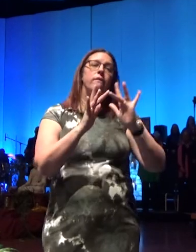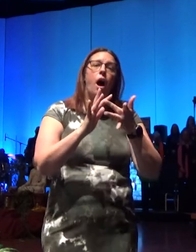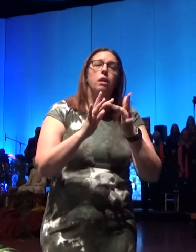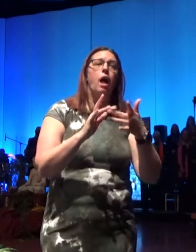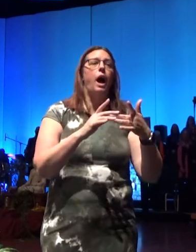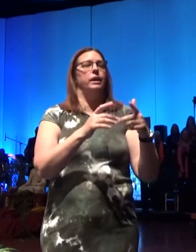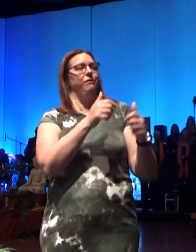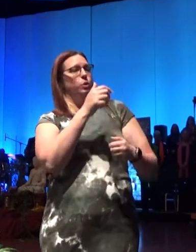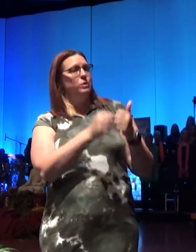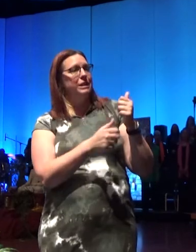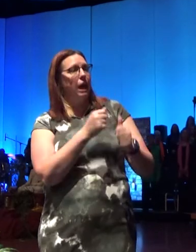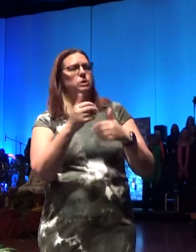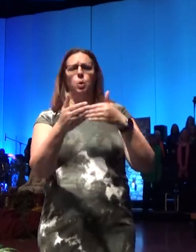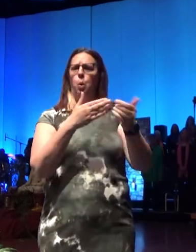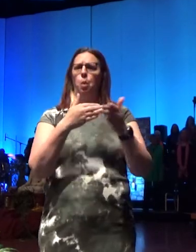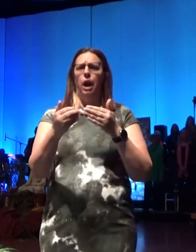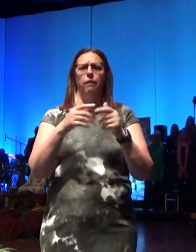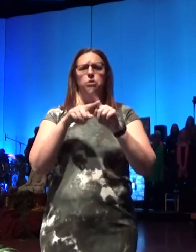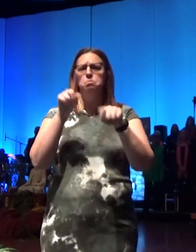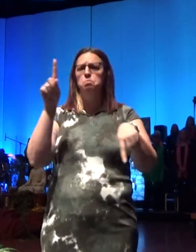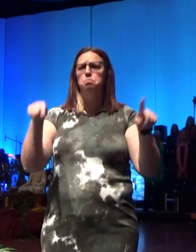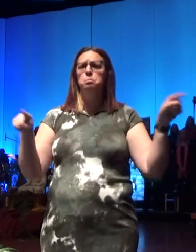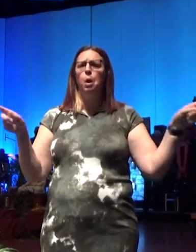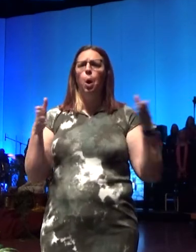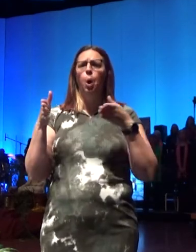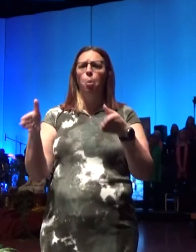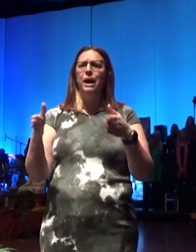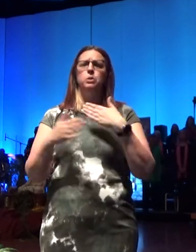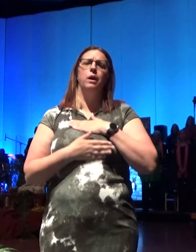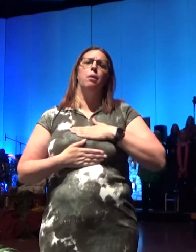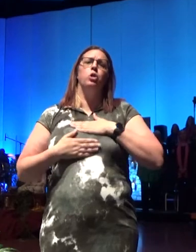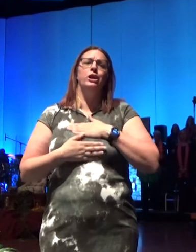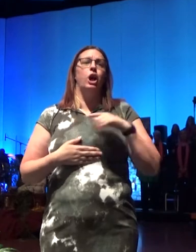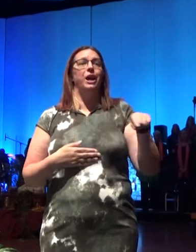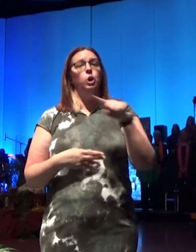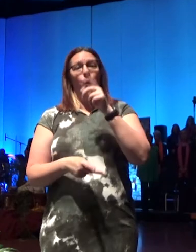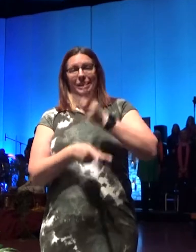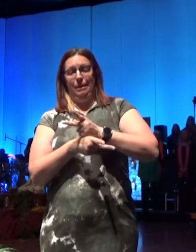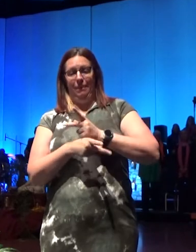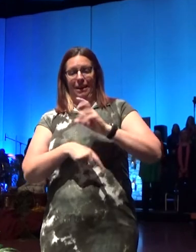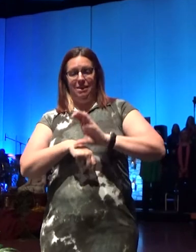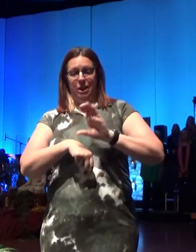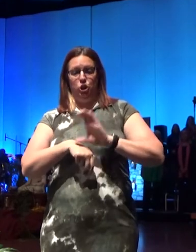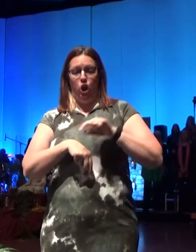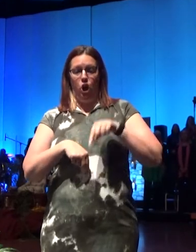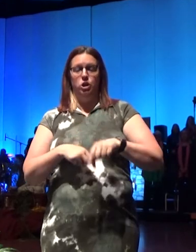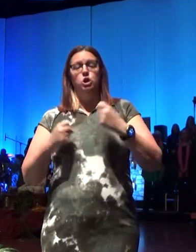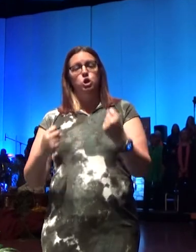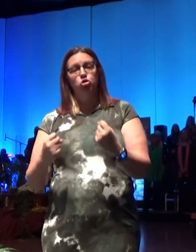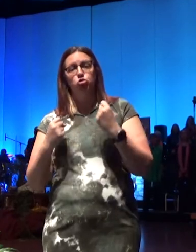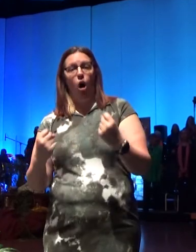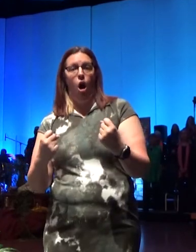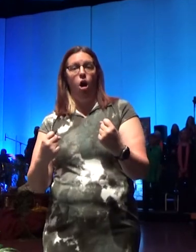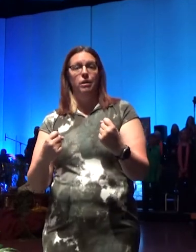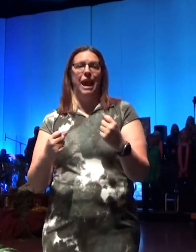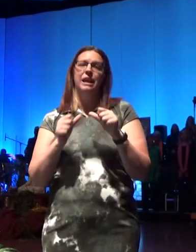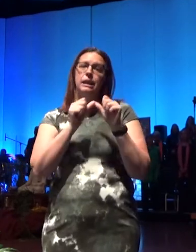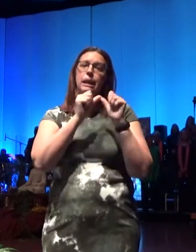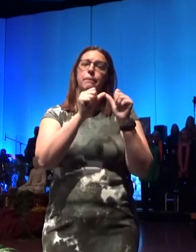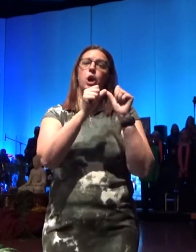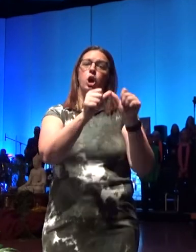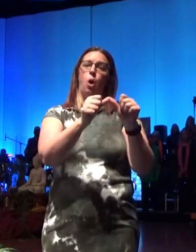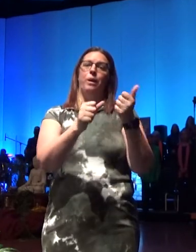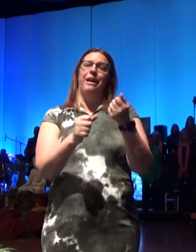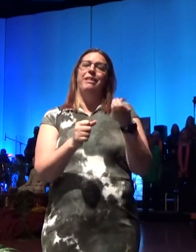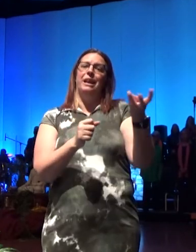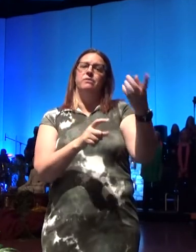We so appreciate you keeping Mile High strong and helping it become even stronger in the months to come. Let us take our gifts physically or metaphorically,